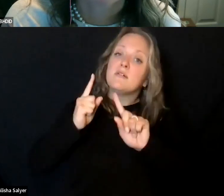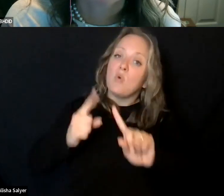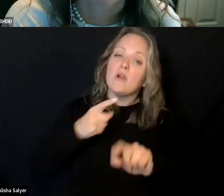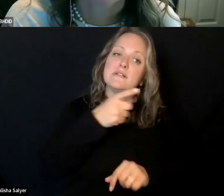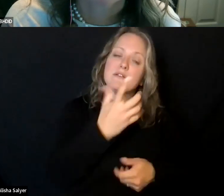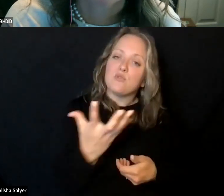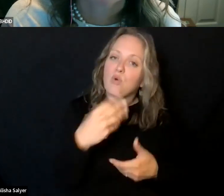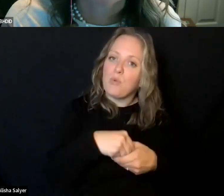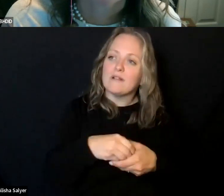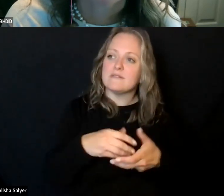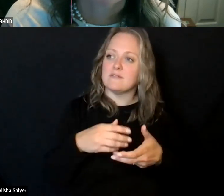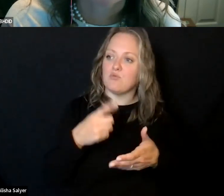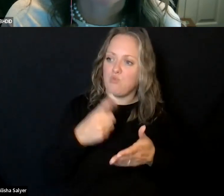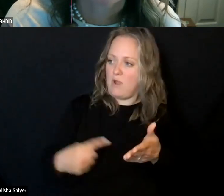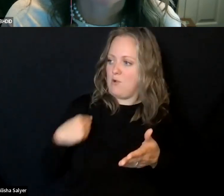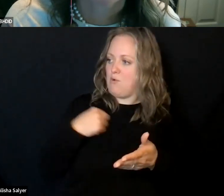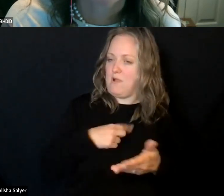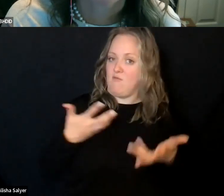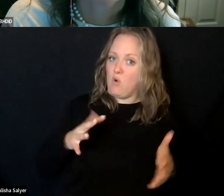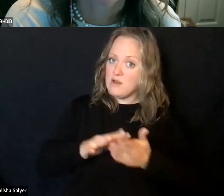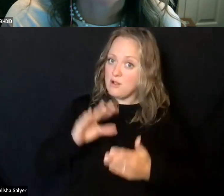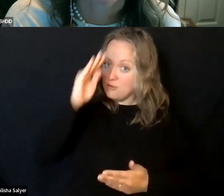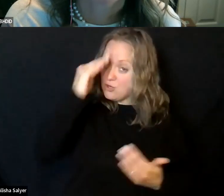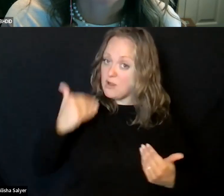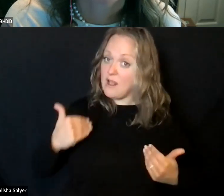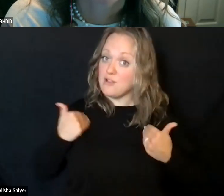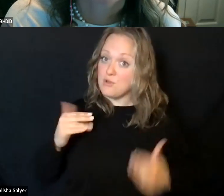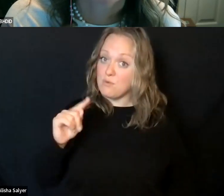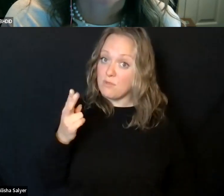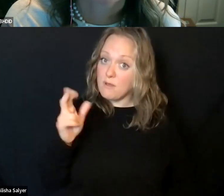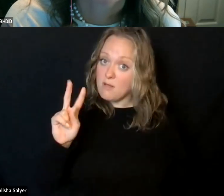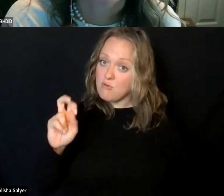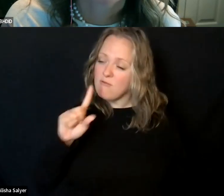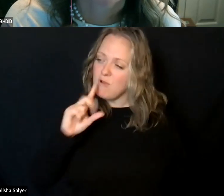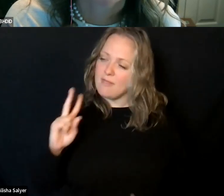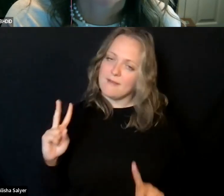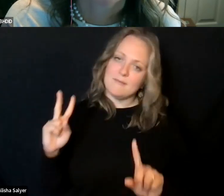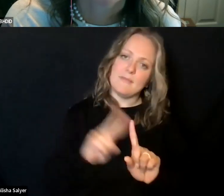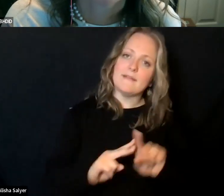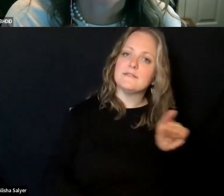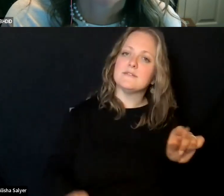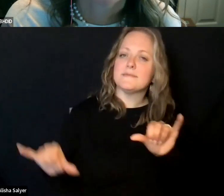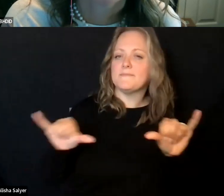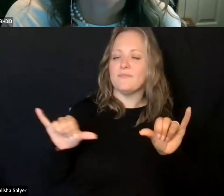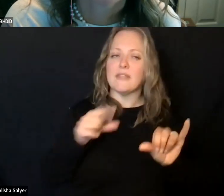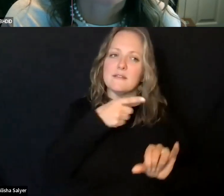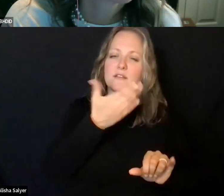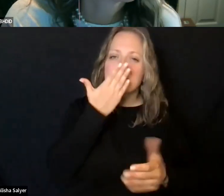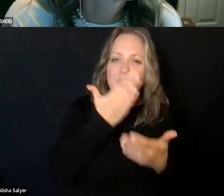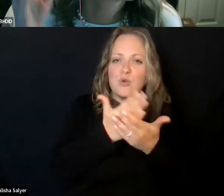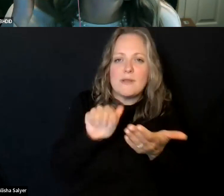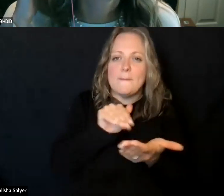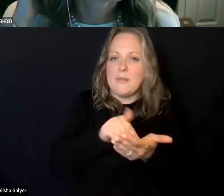a lot of the things that we learned in Youth Thrive. So it is a good kind of middle ground between Kentucky Strengthening